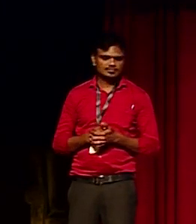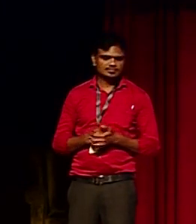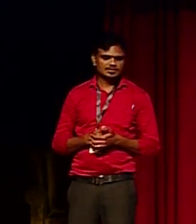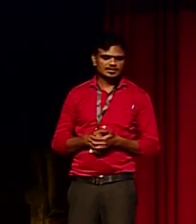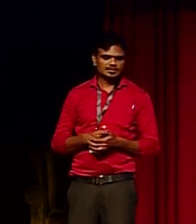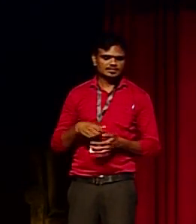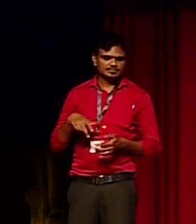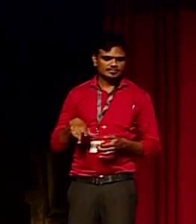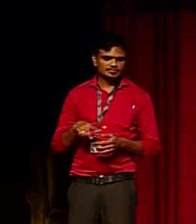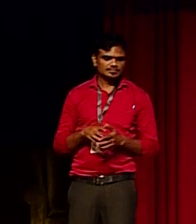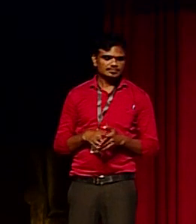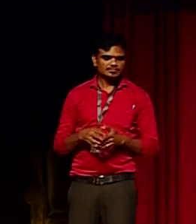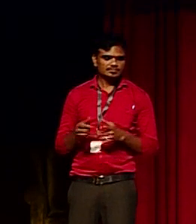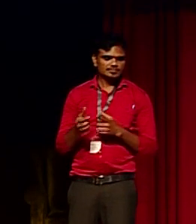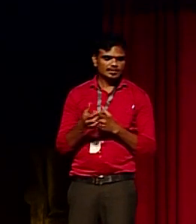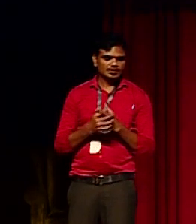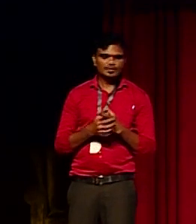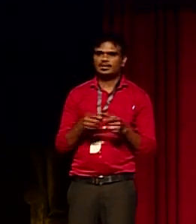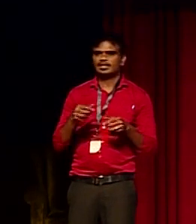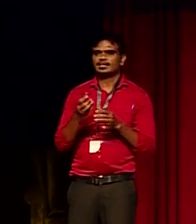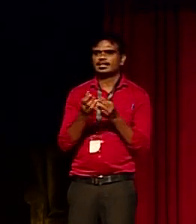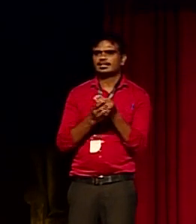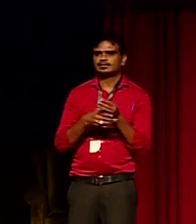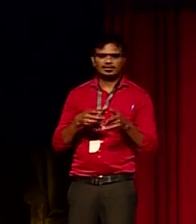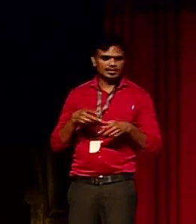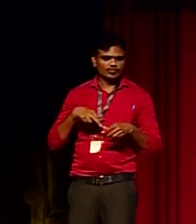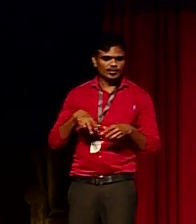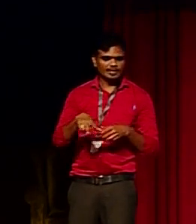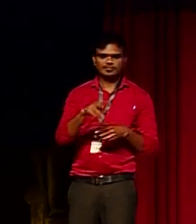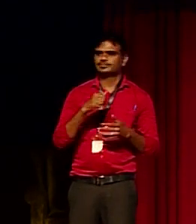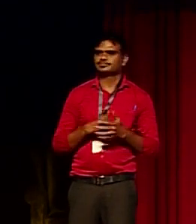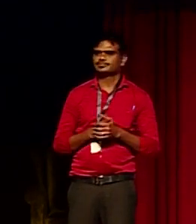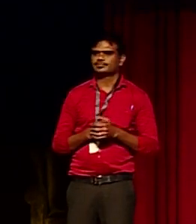was fitted the day this video was made, and you can see how he's performing.